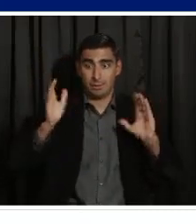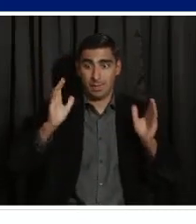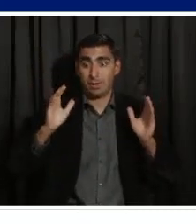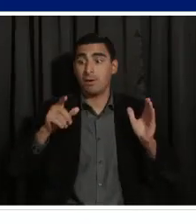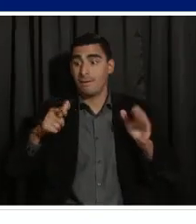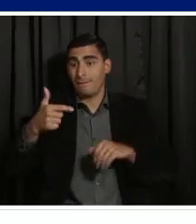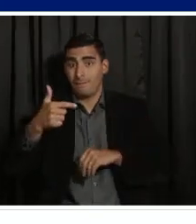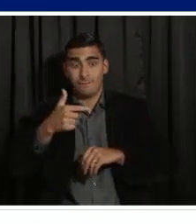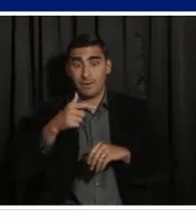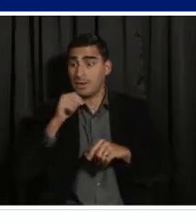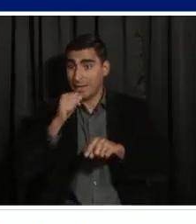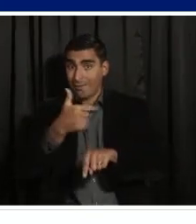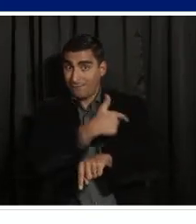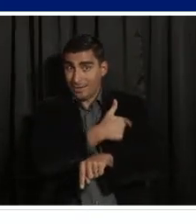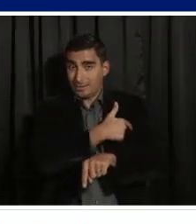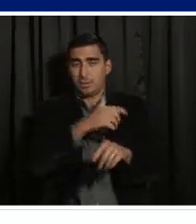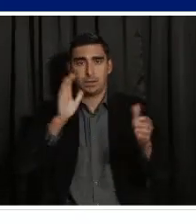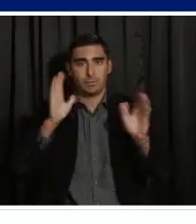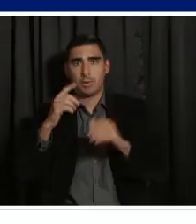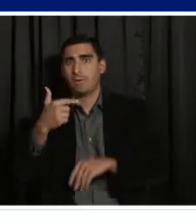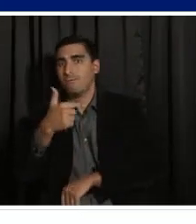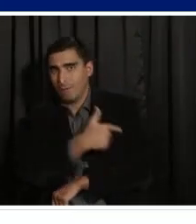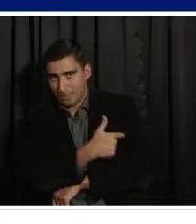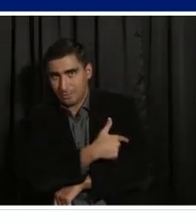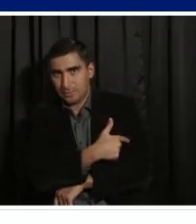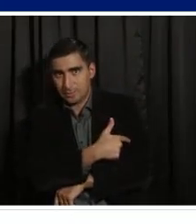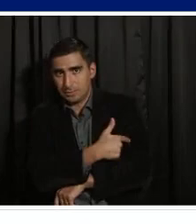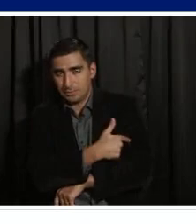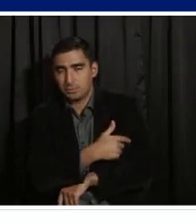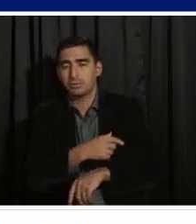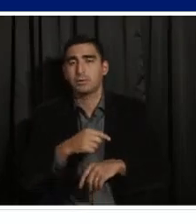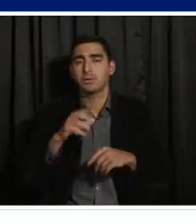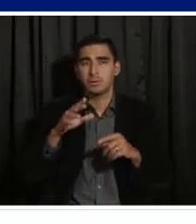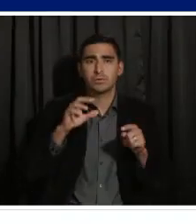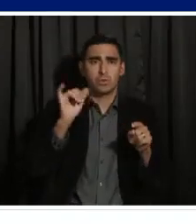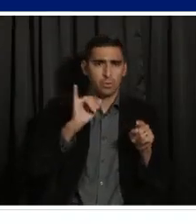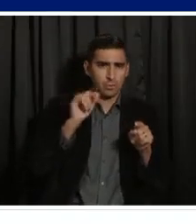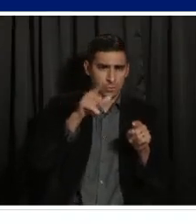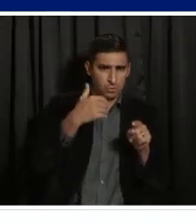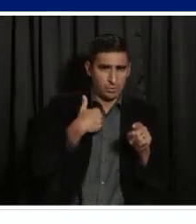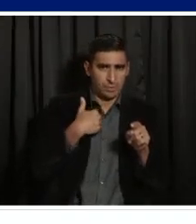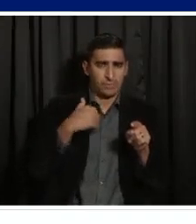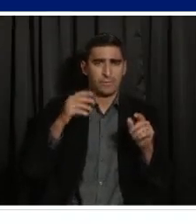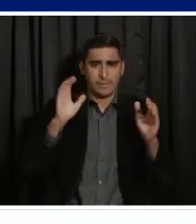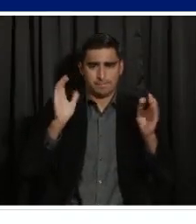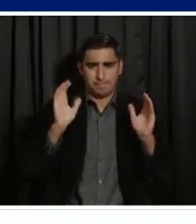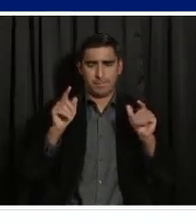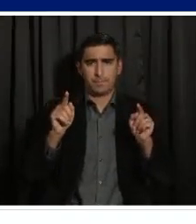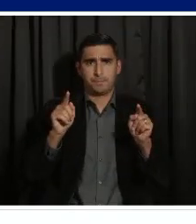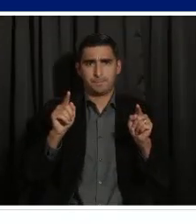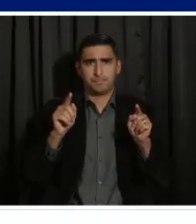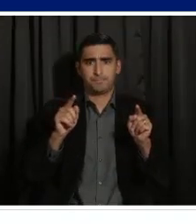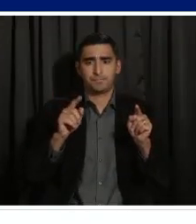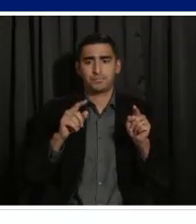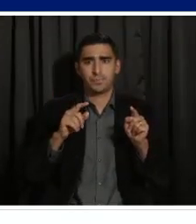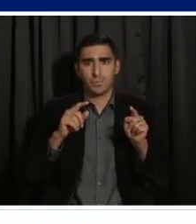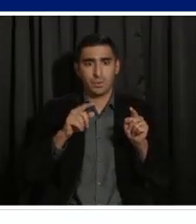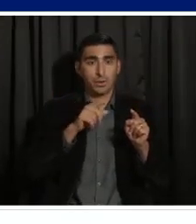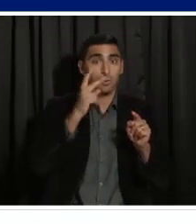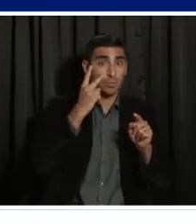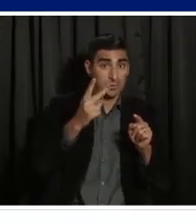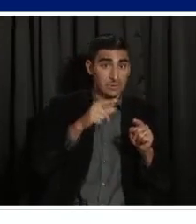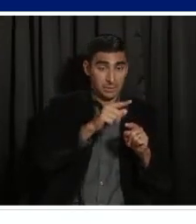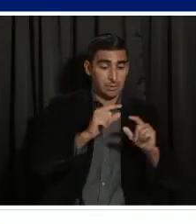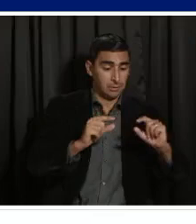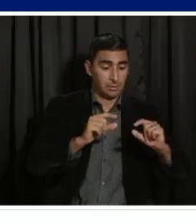vaccinated individuals. You'll see that RR value, or rate ratio, so that's the difference between the rate we're seeing in unvaccinated versus